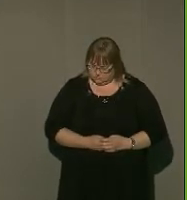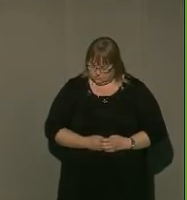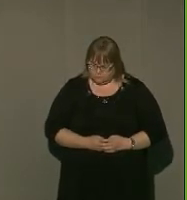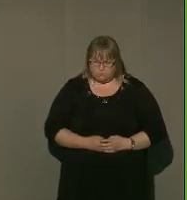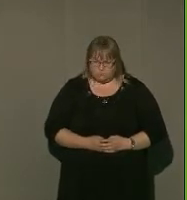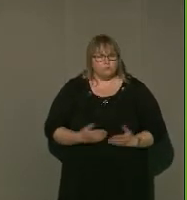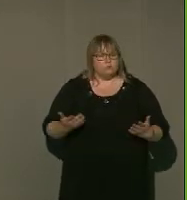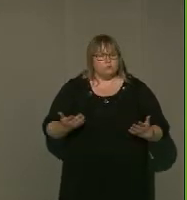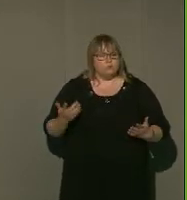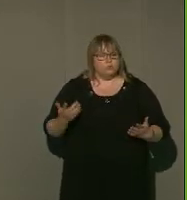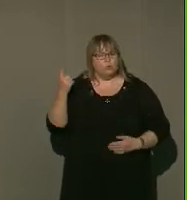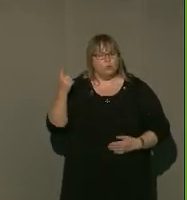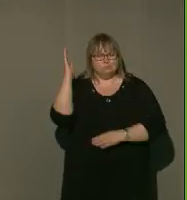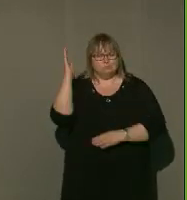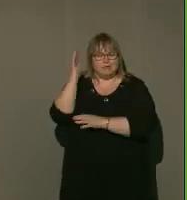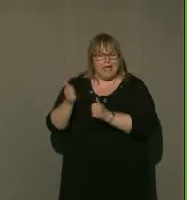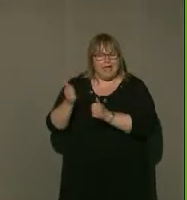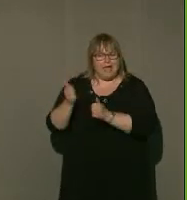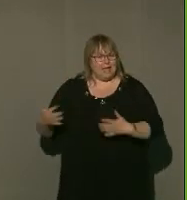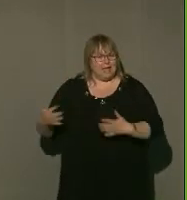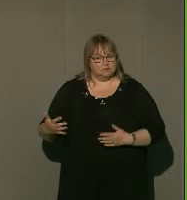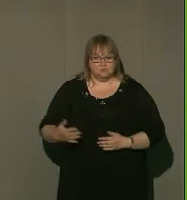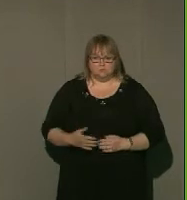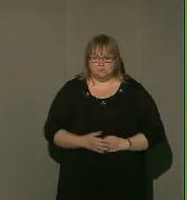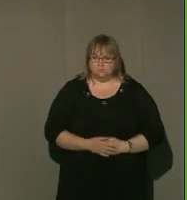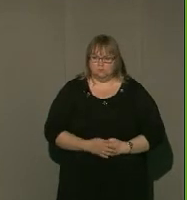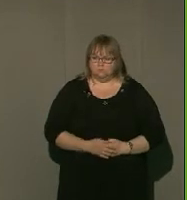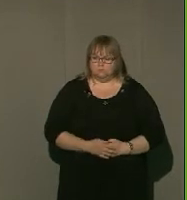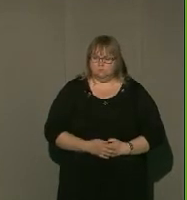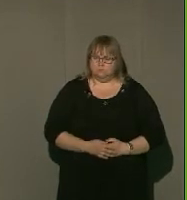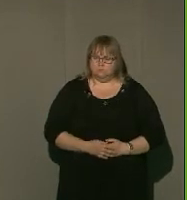does anybody wish to speak against?